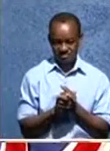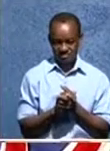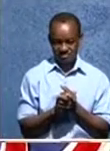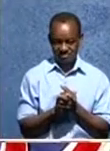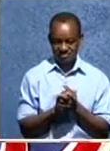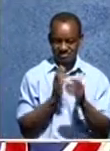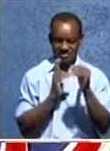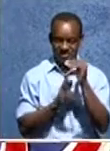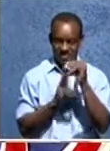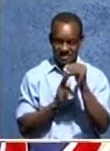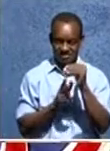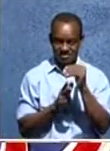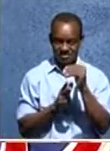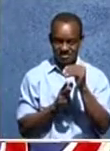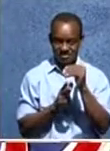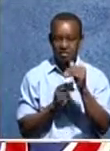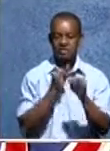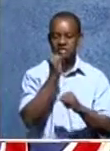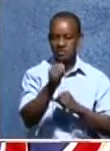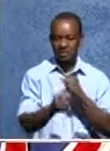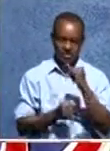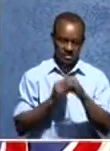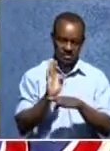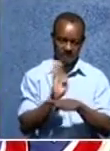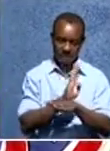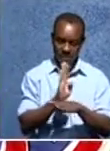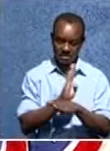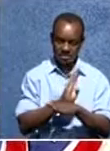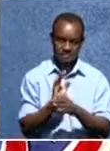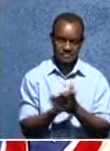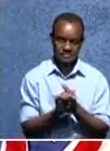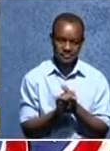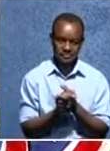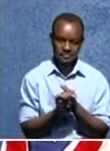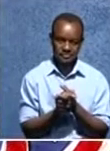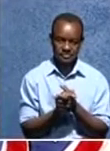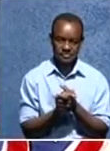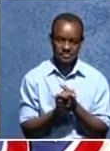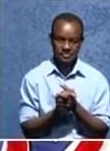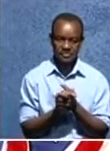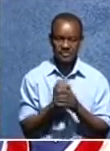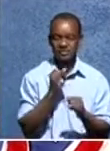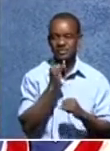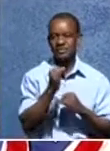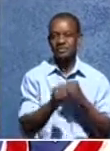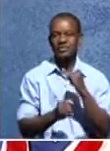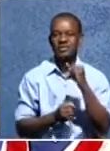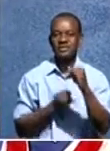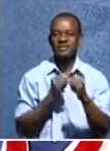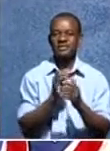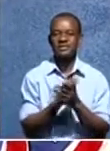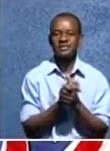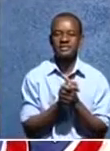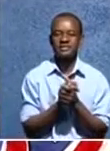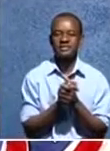much an international business. You can't work in isolation. That's what we said right from the start. Yes. So the international campaigns are very important. The domestic campaigns